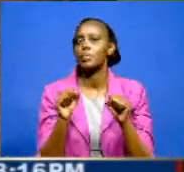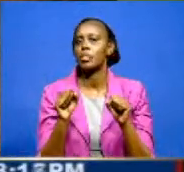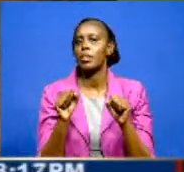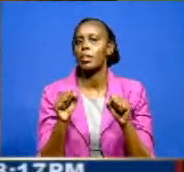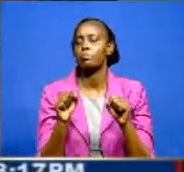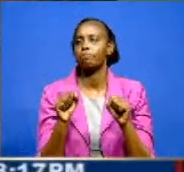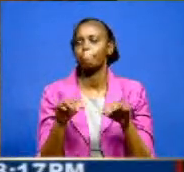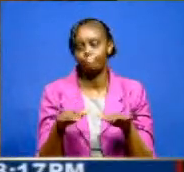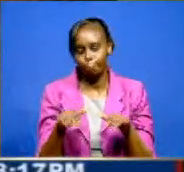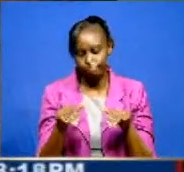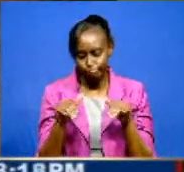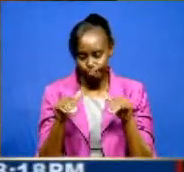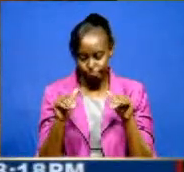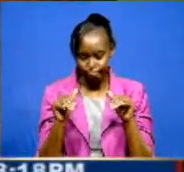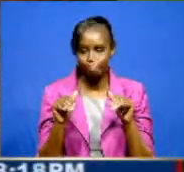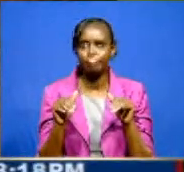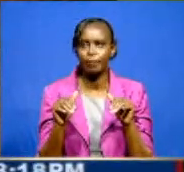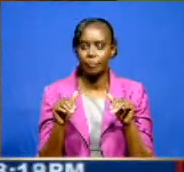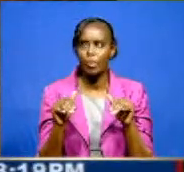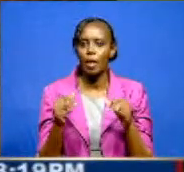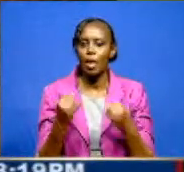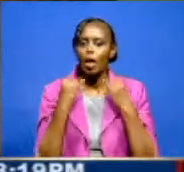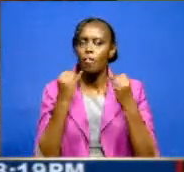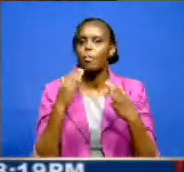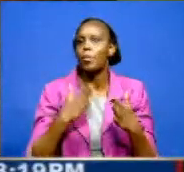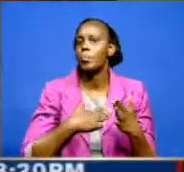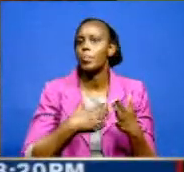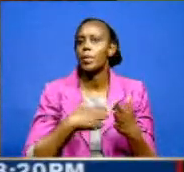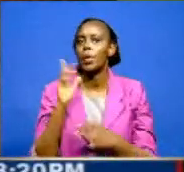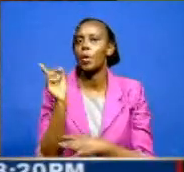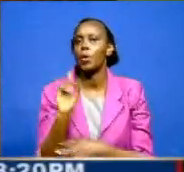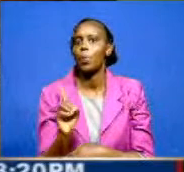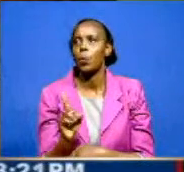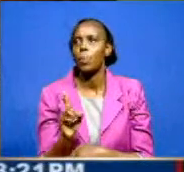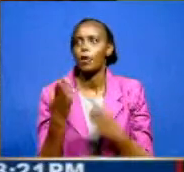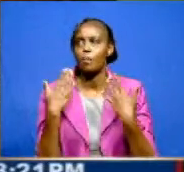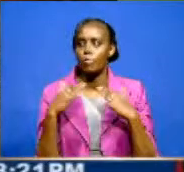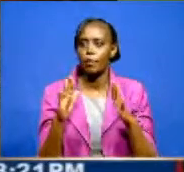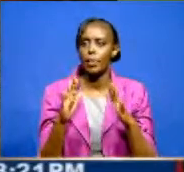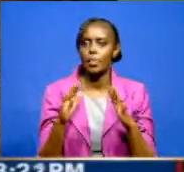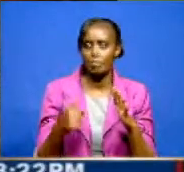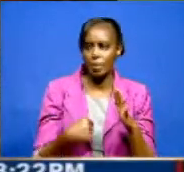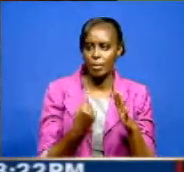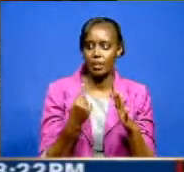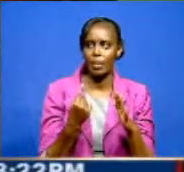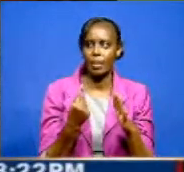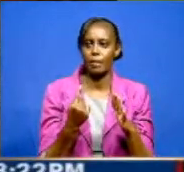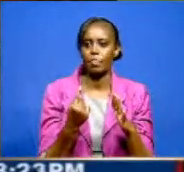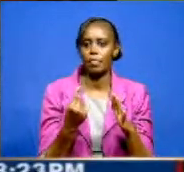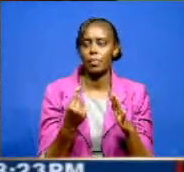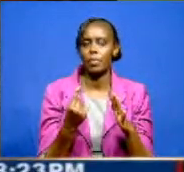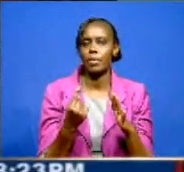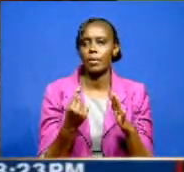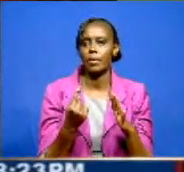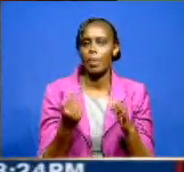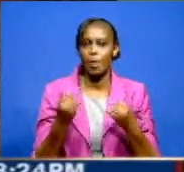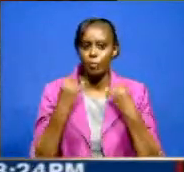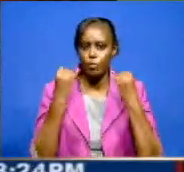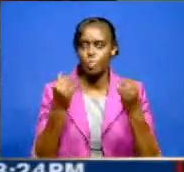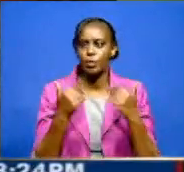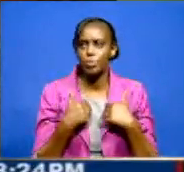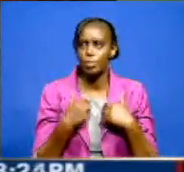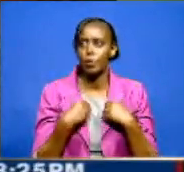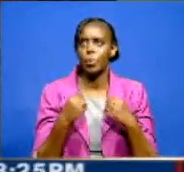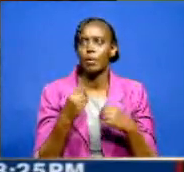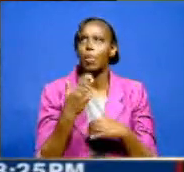houses. Even better, inform me when I have finished, because I wouldn't mind your information. And this